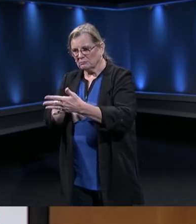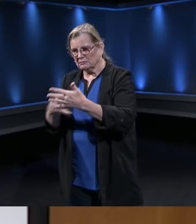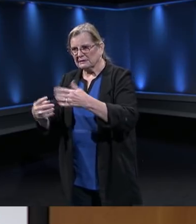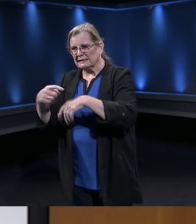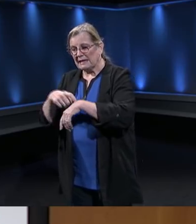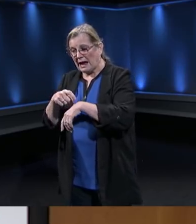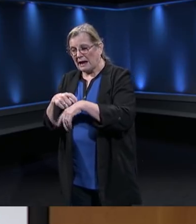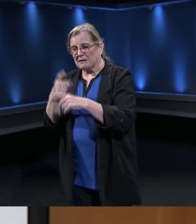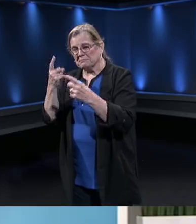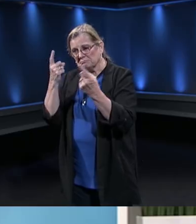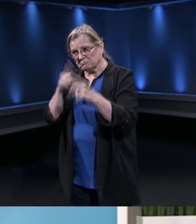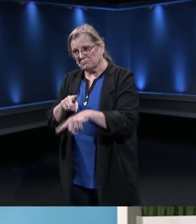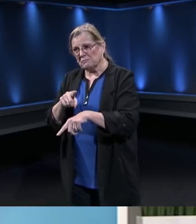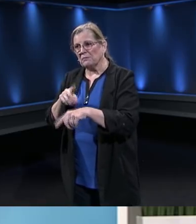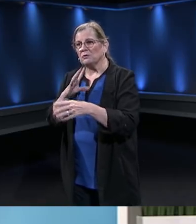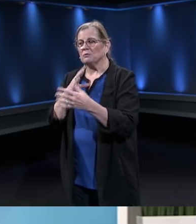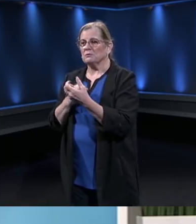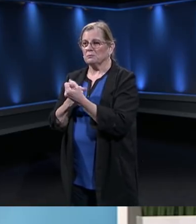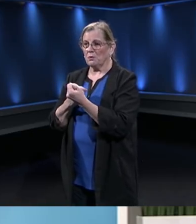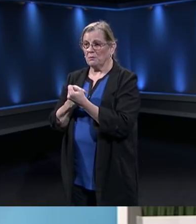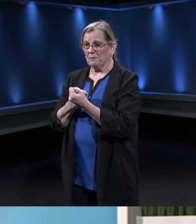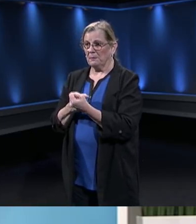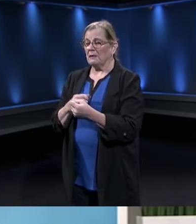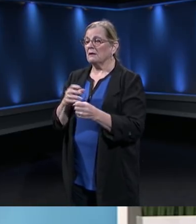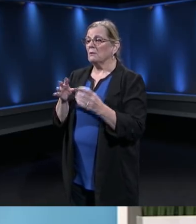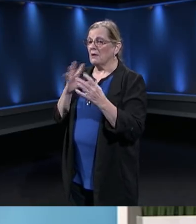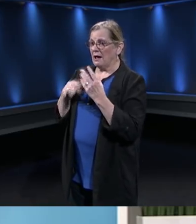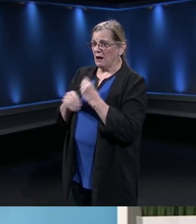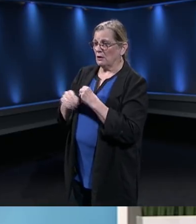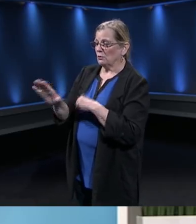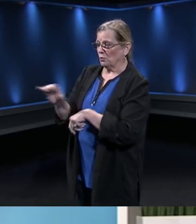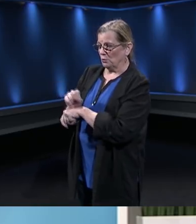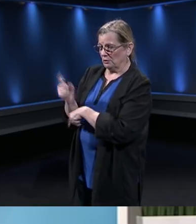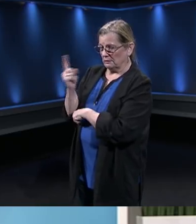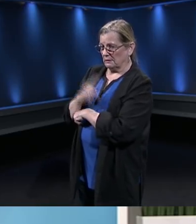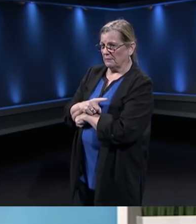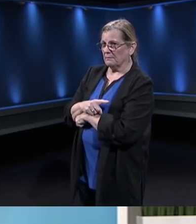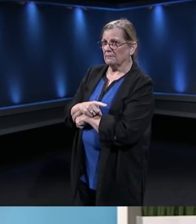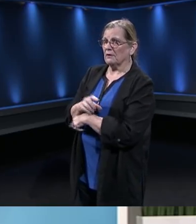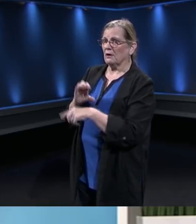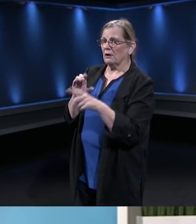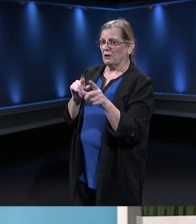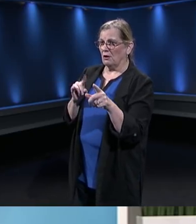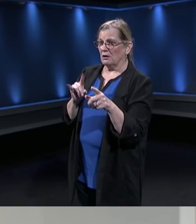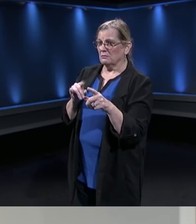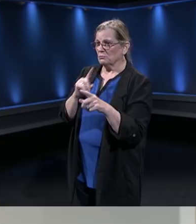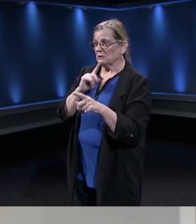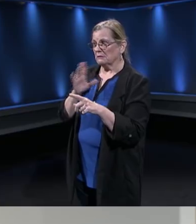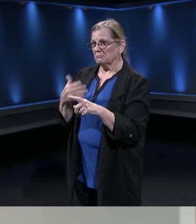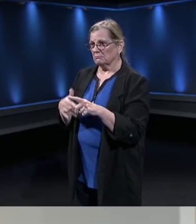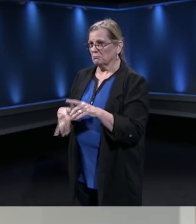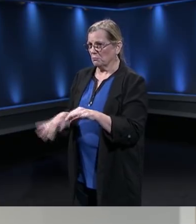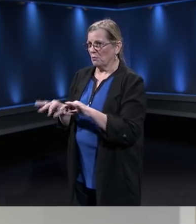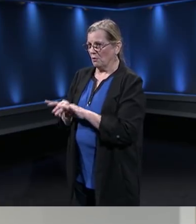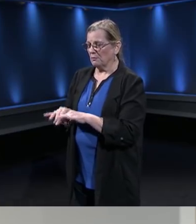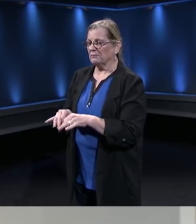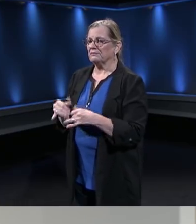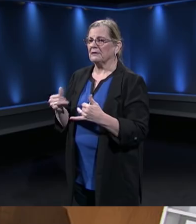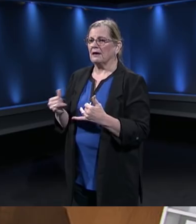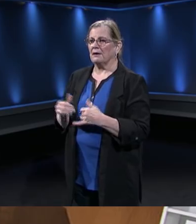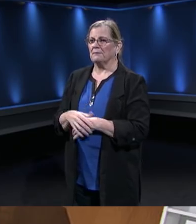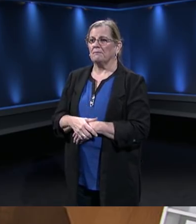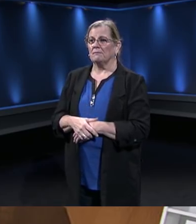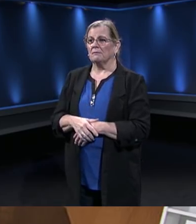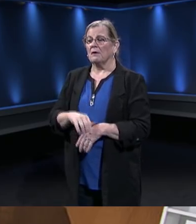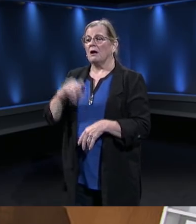are building that into their work week to we know how important it is for our students and for our families. Let's take another phone call. Phone caller,